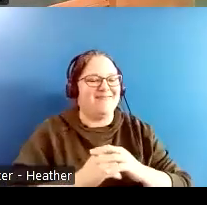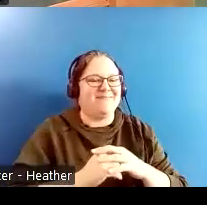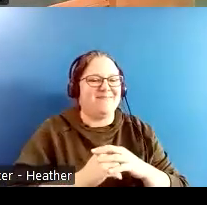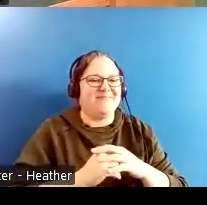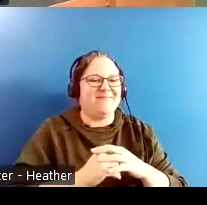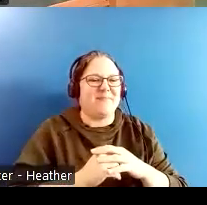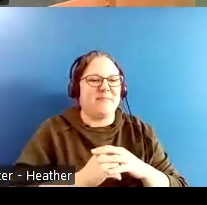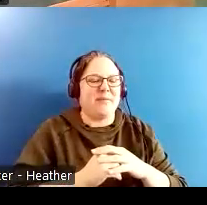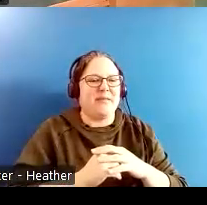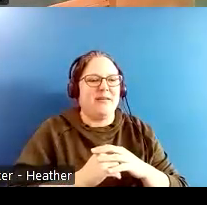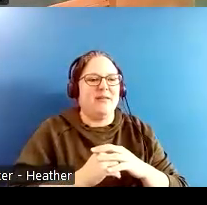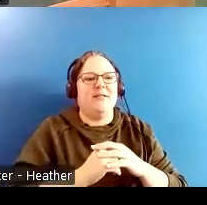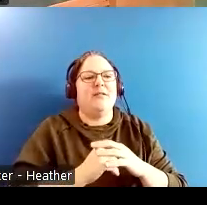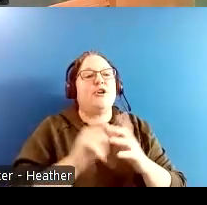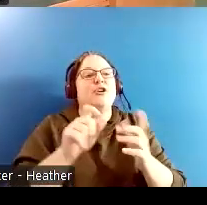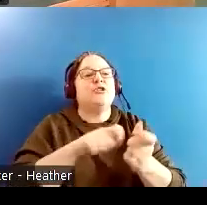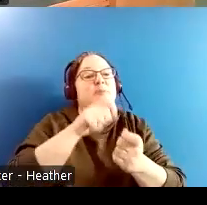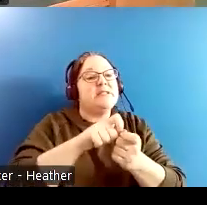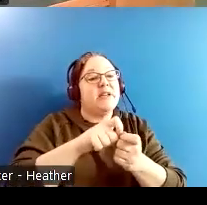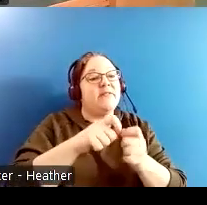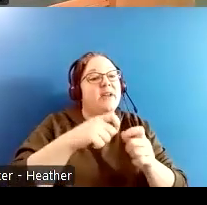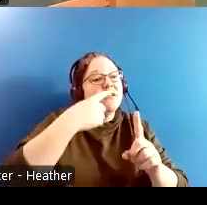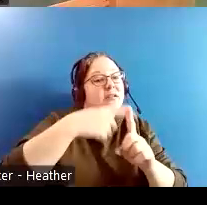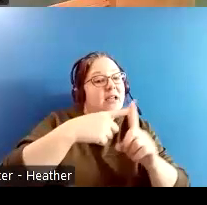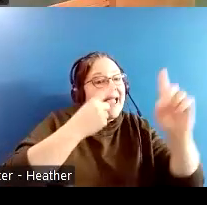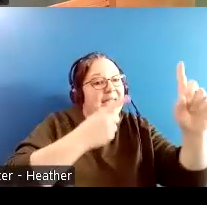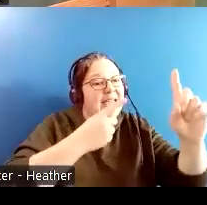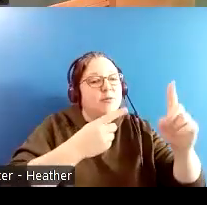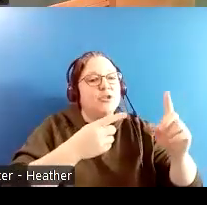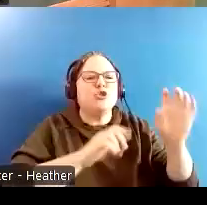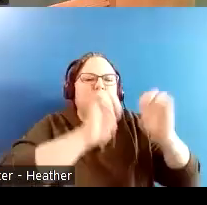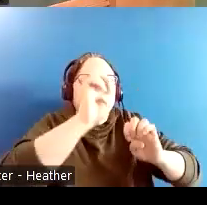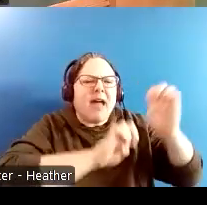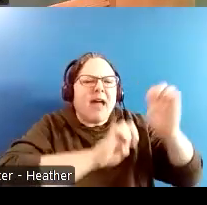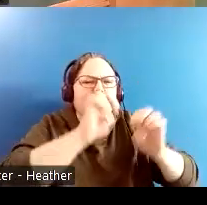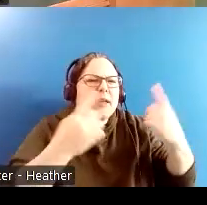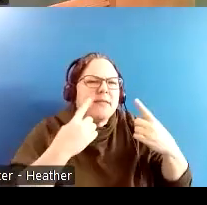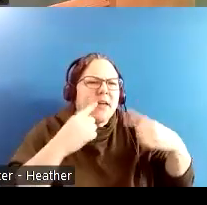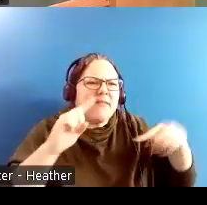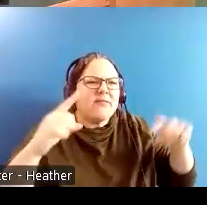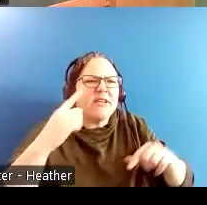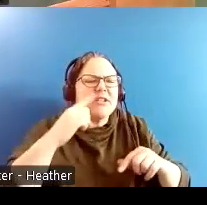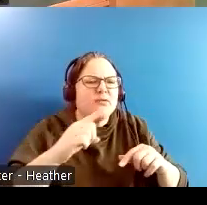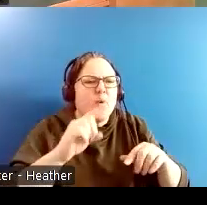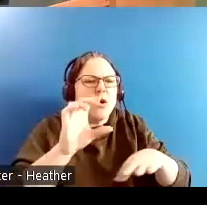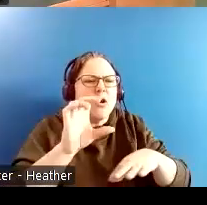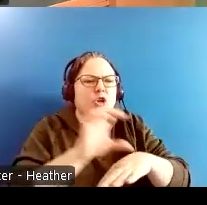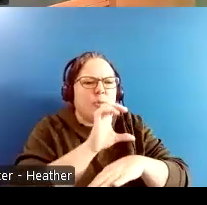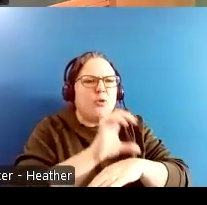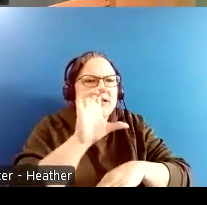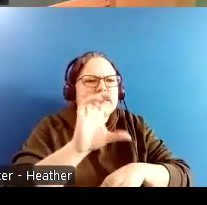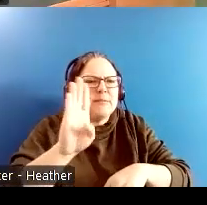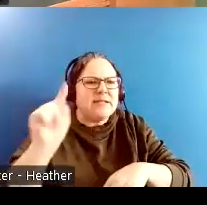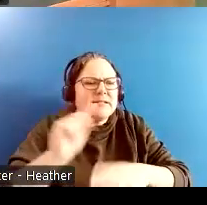So the specific aims of the online treatment trial was to evaluate the effectiveness of delivering a computerized CBT